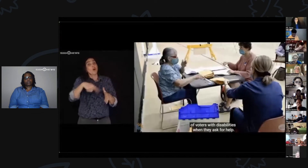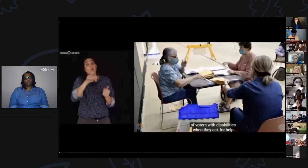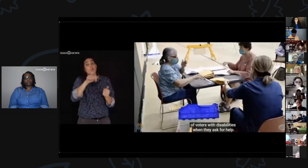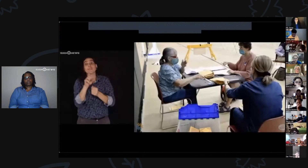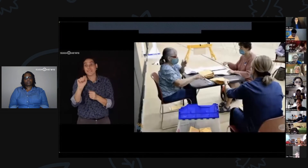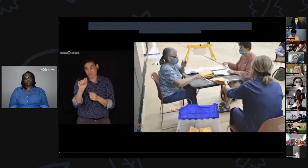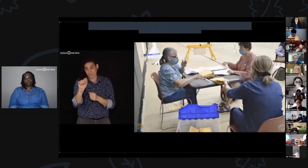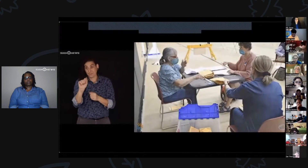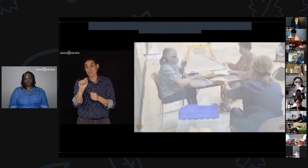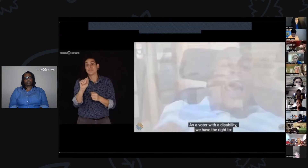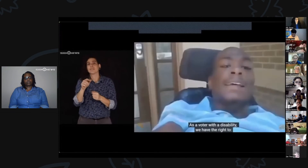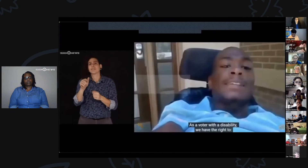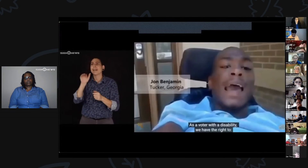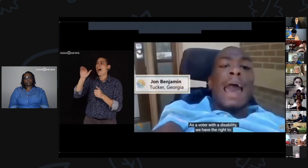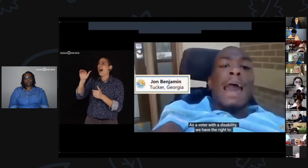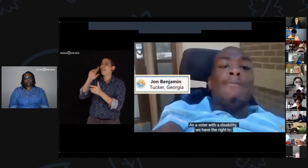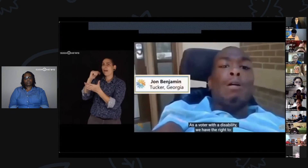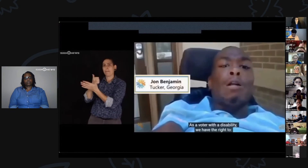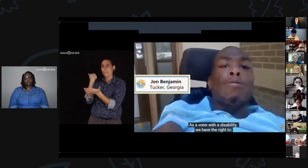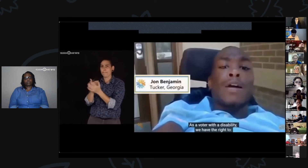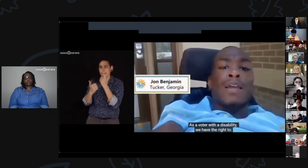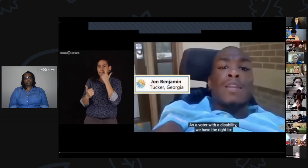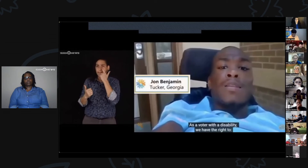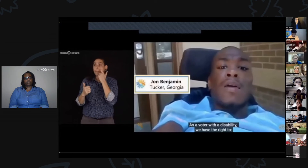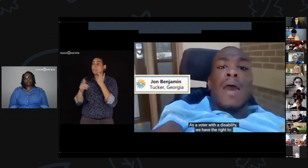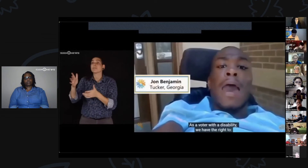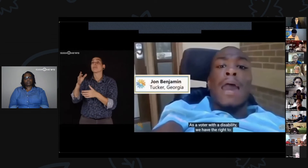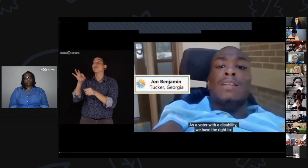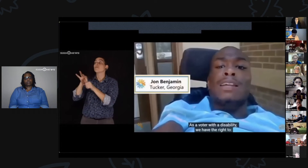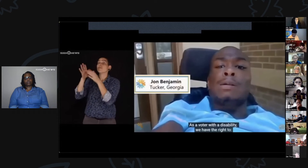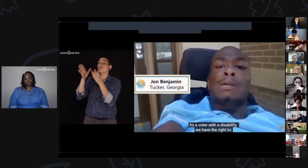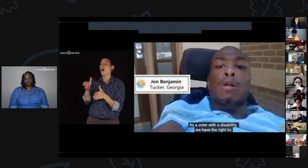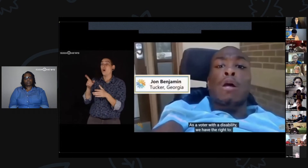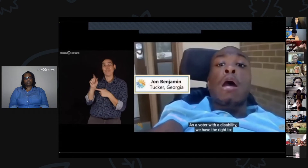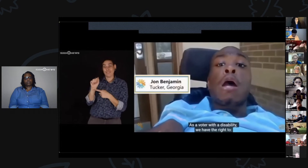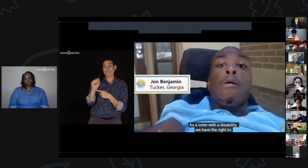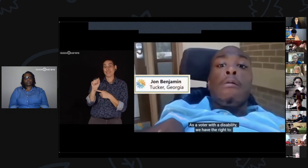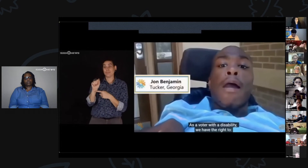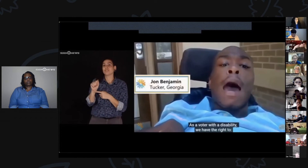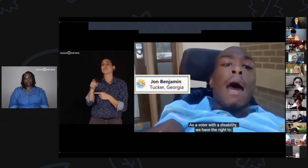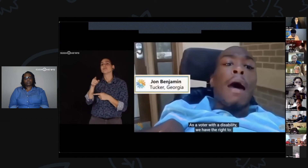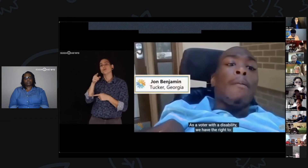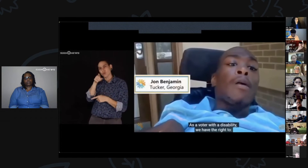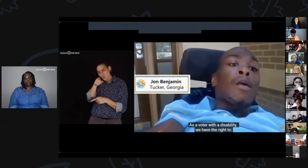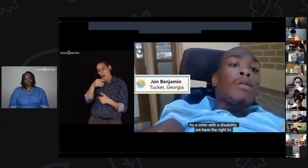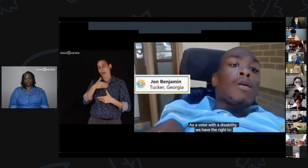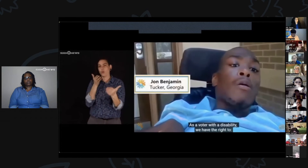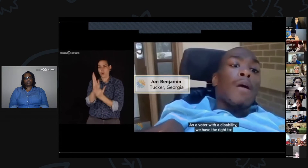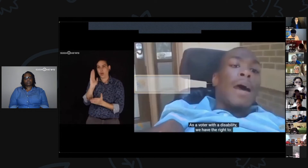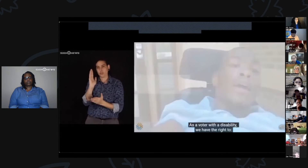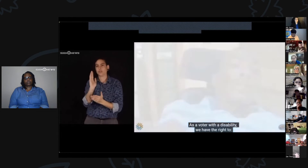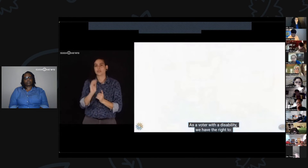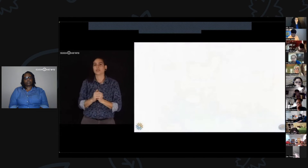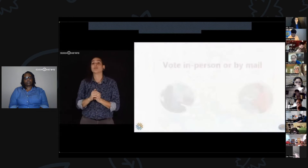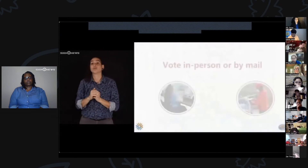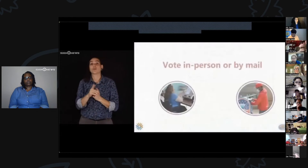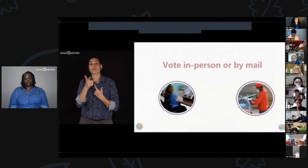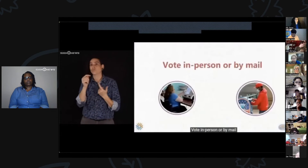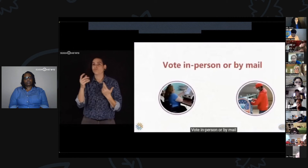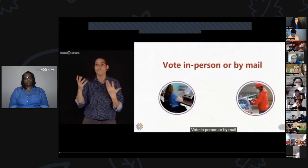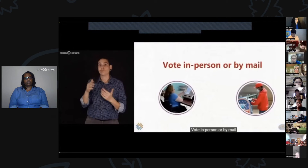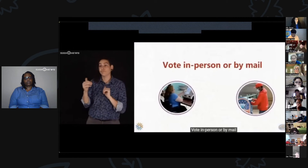ask for help. As a voter with a disability, we have the right